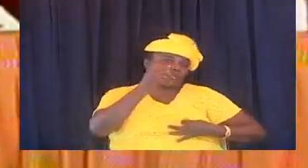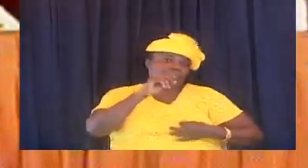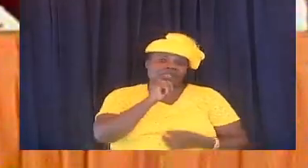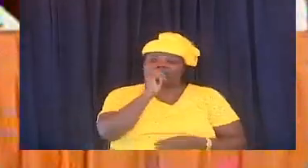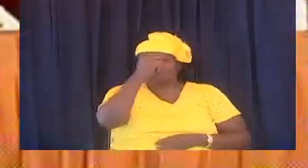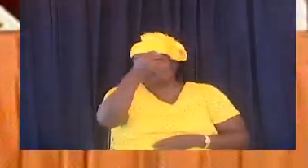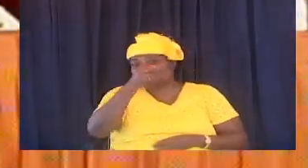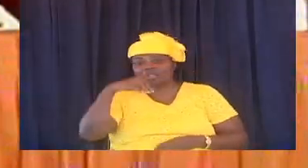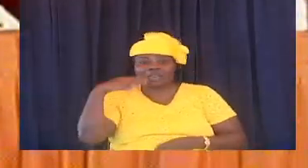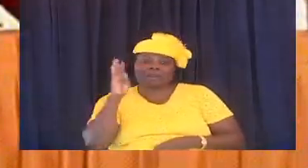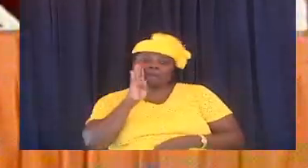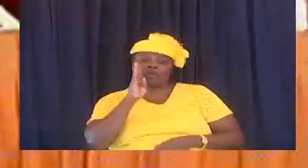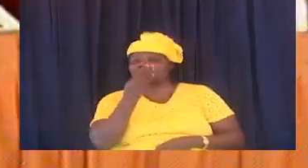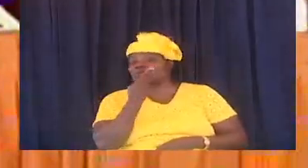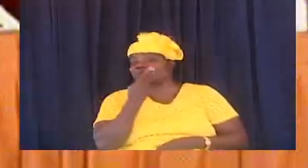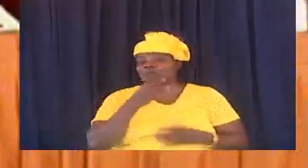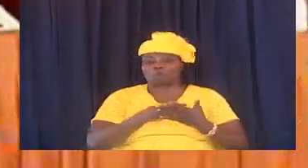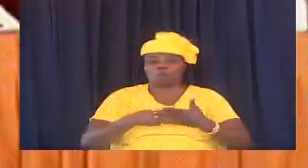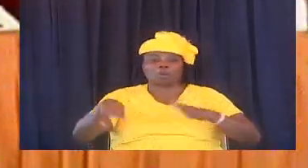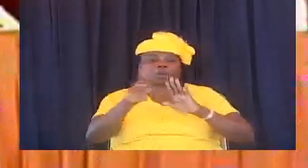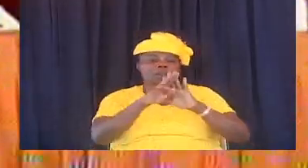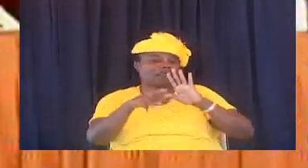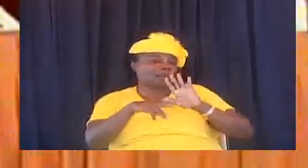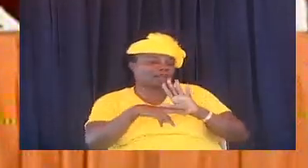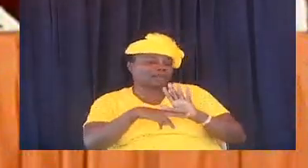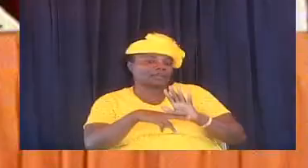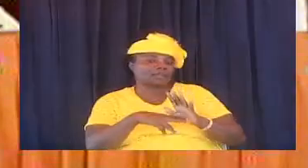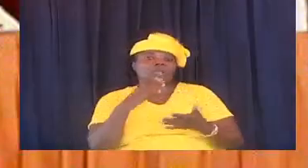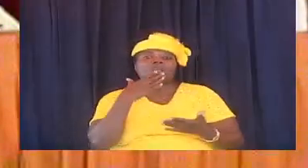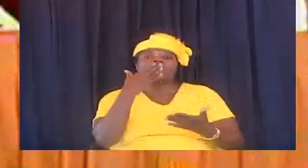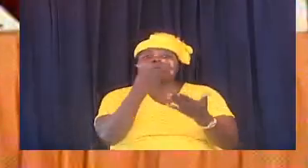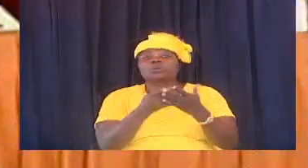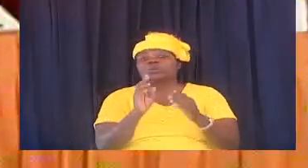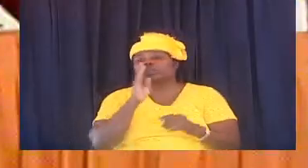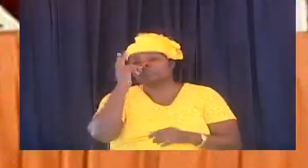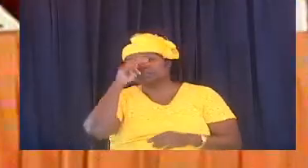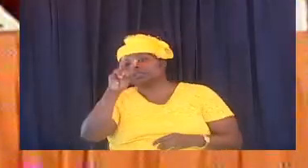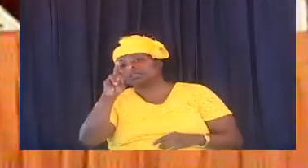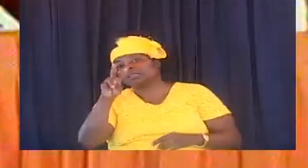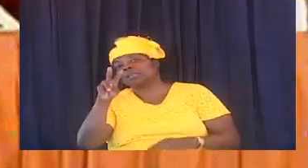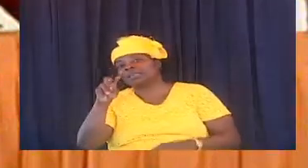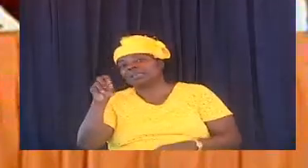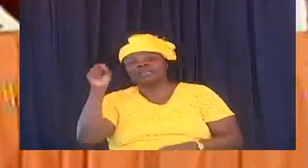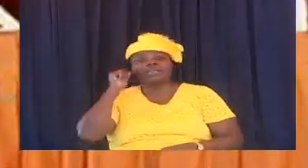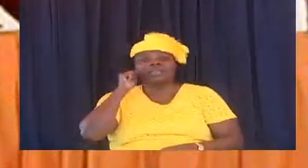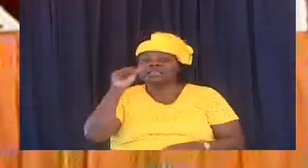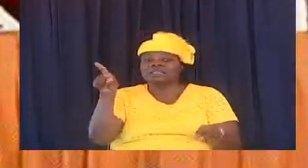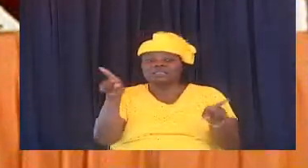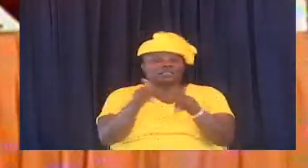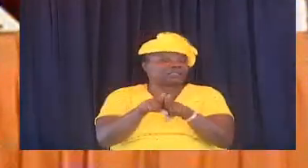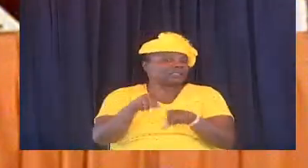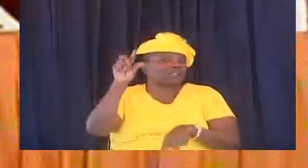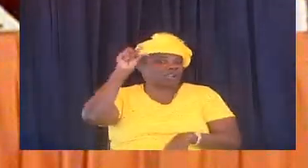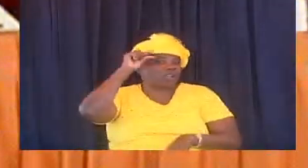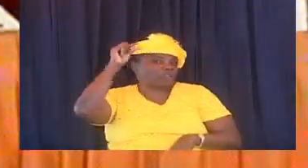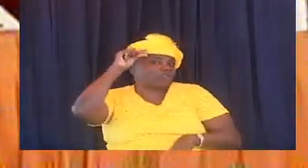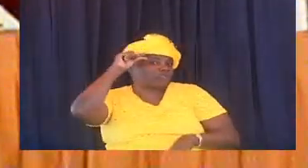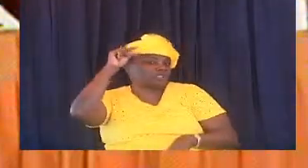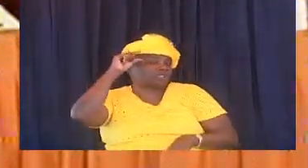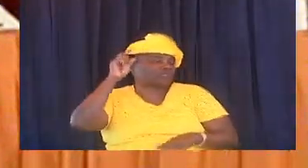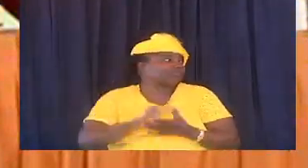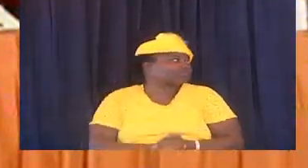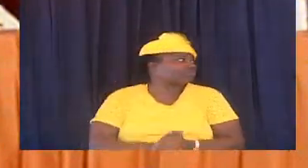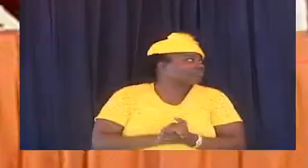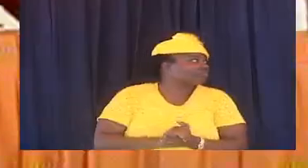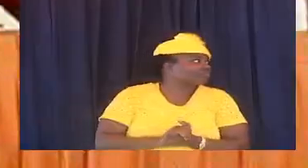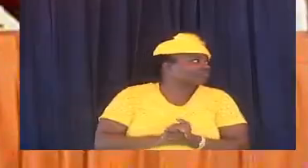And in the beauty of holiness. It's good to see you, Sister Grizzle. God bless you. Bless you, Mother Grizzle. It's good to see you. Come, we put our hands together